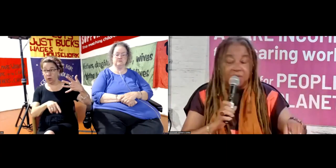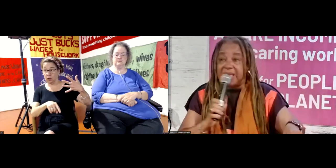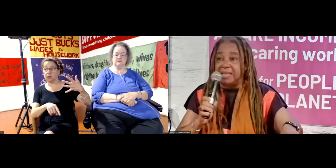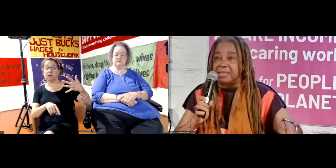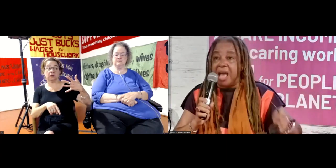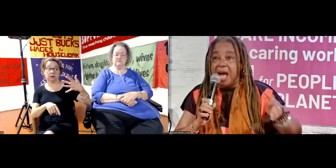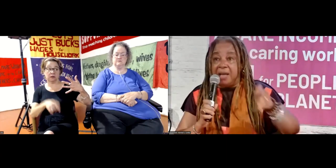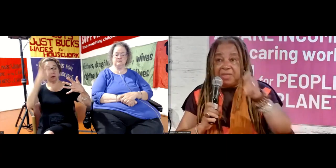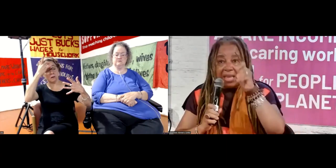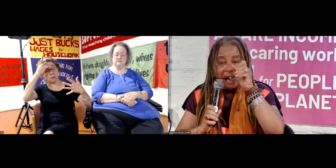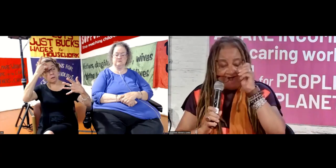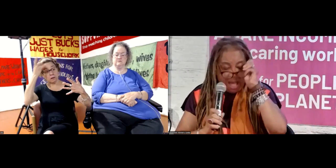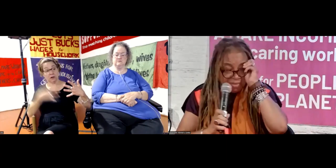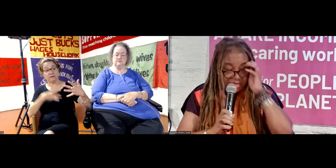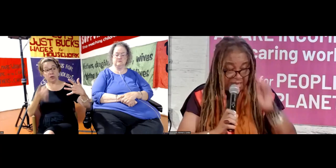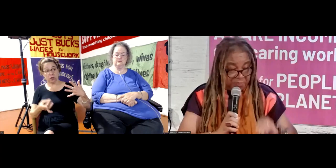one of the things